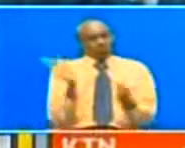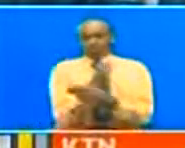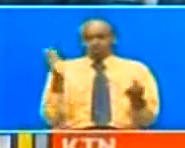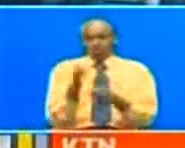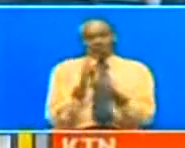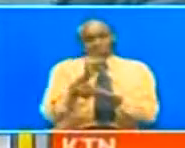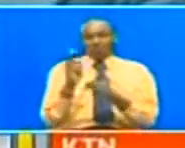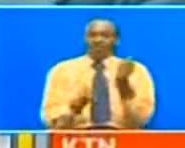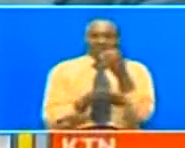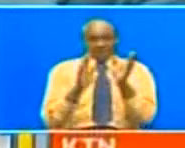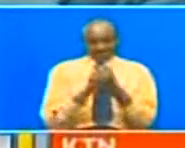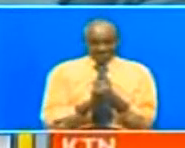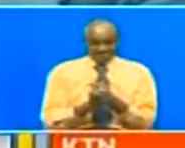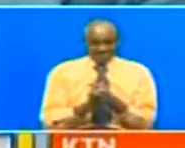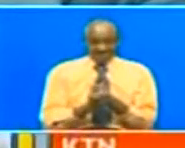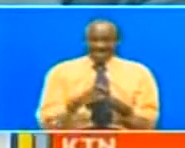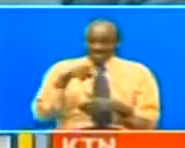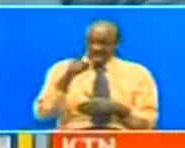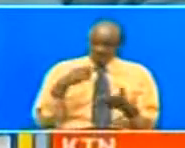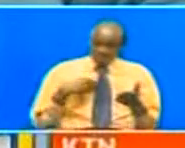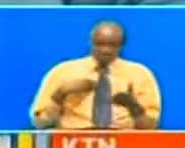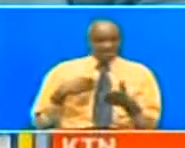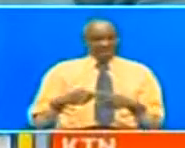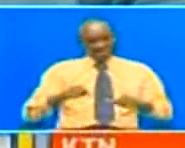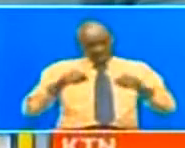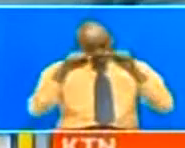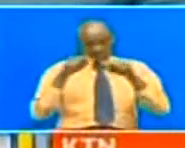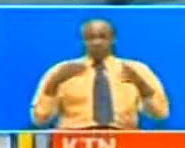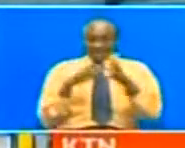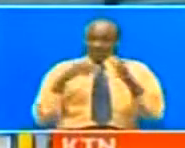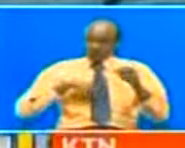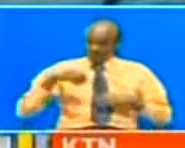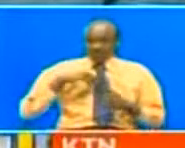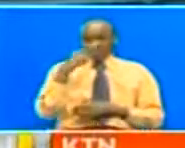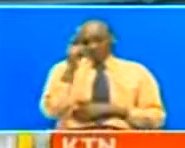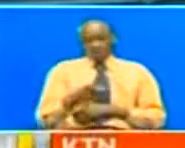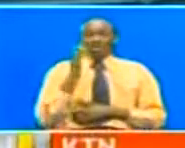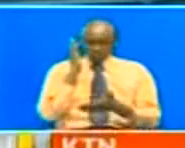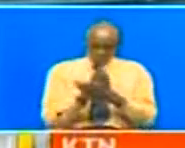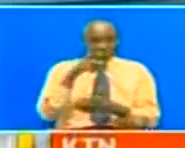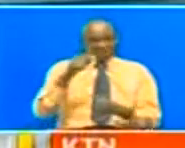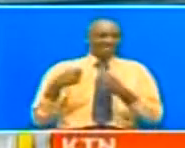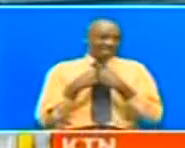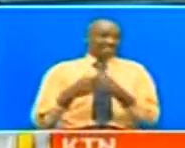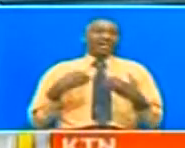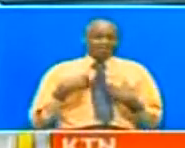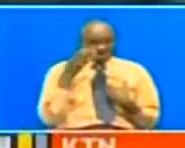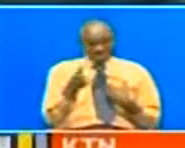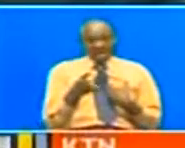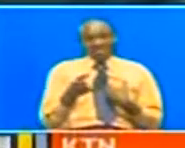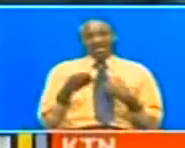Nairobi City County. Mwenyekiti ya tume ya EACC Mumo Matemu alikiri kuna changamoto tele zinazokabili tume